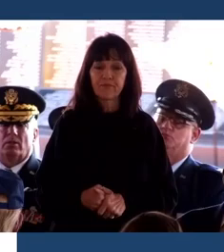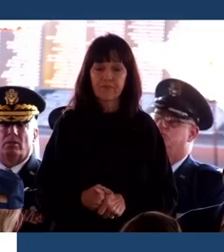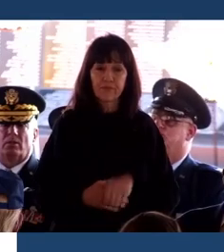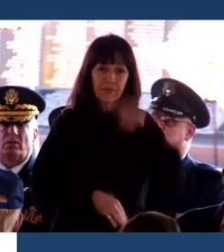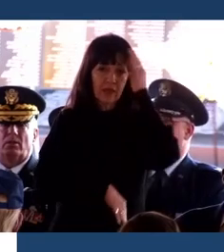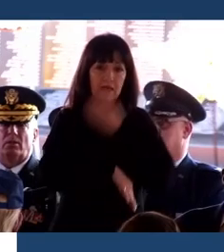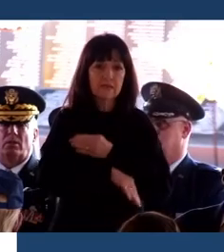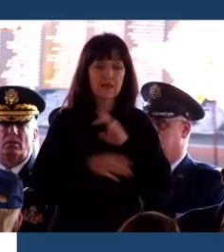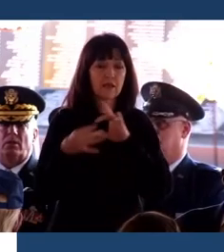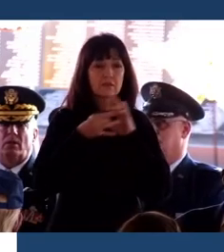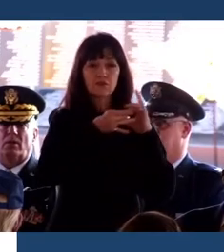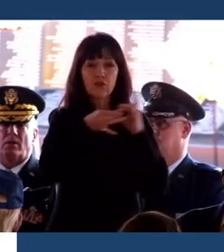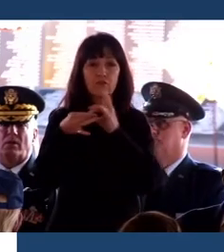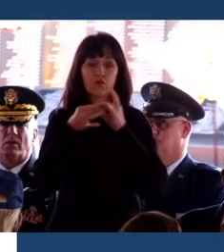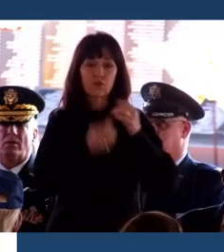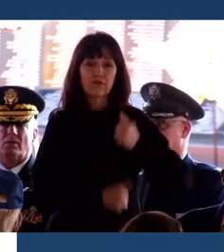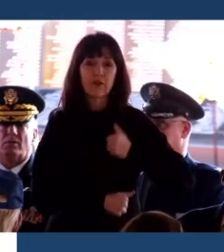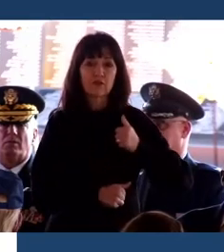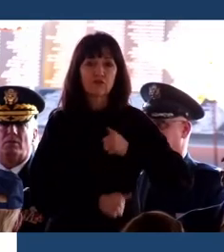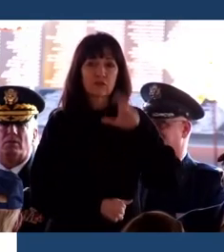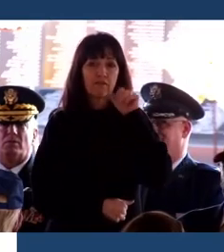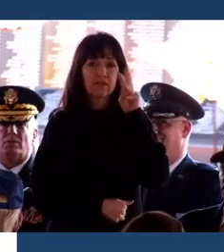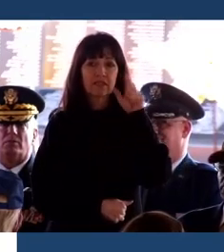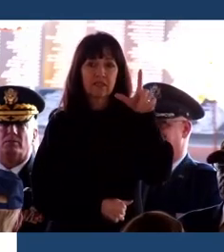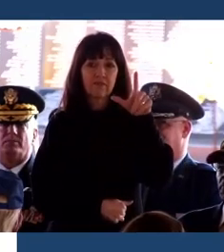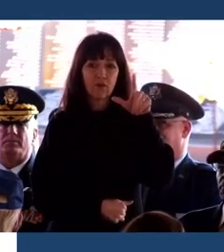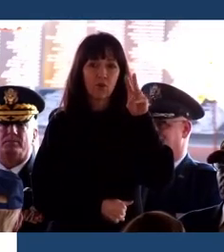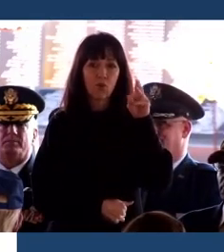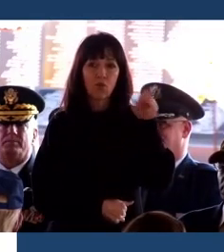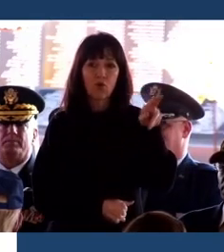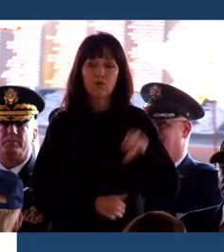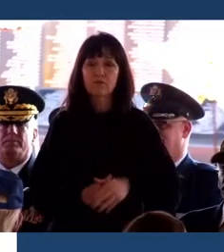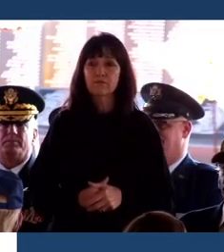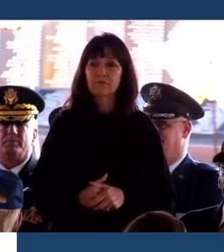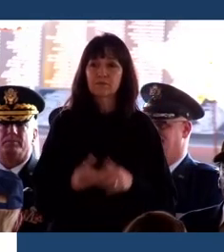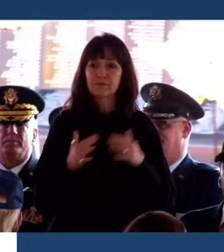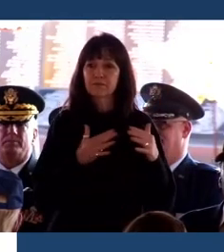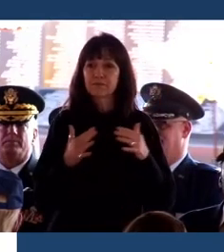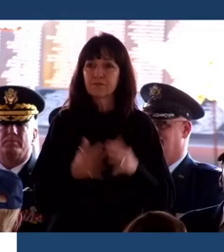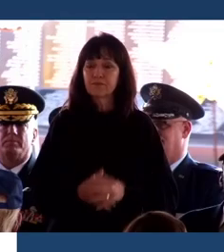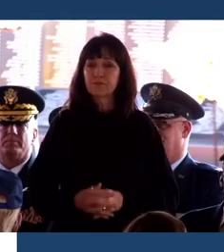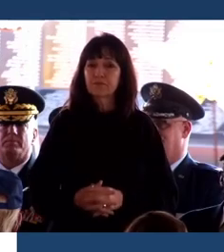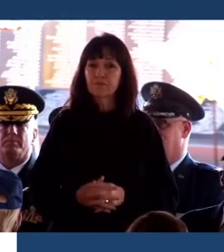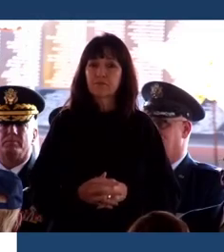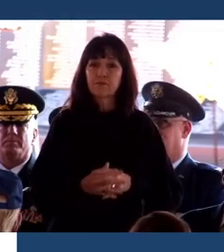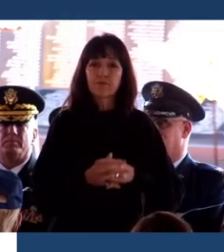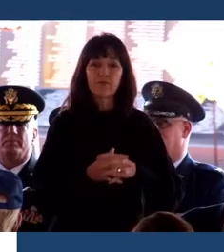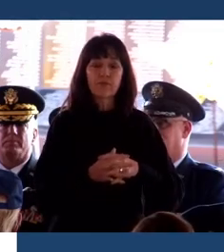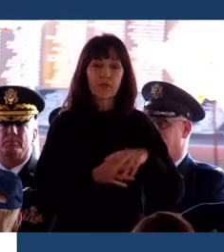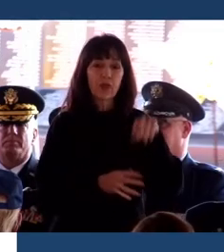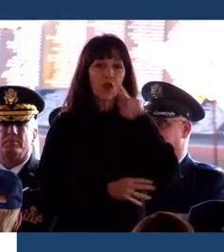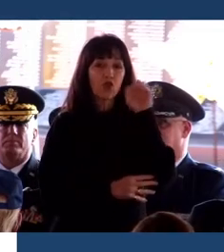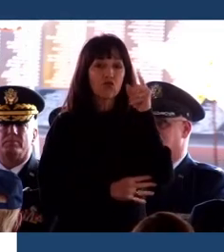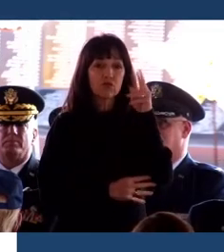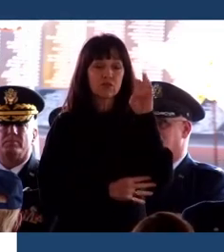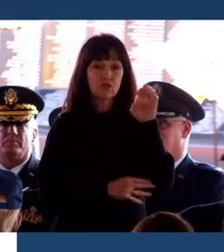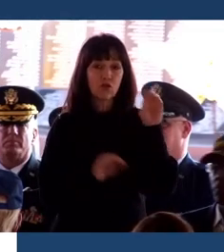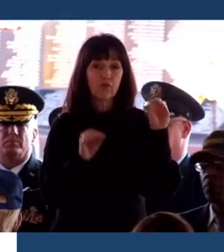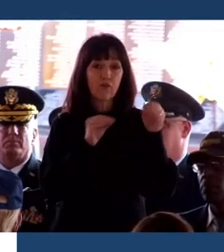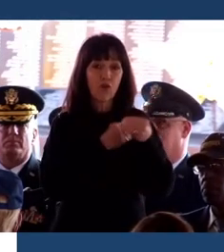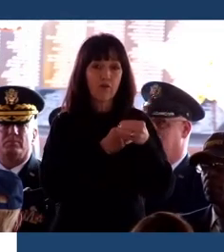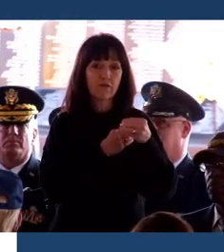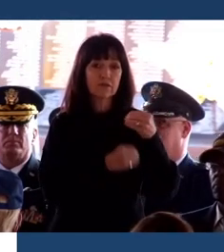Sons of Union Veterans of the Civil War. the Reserve Officers Association of